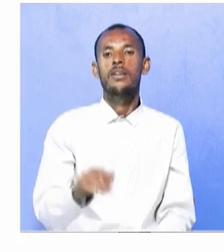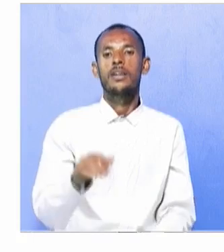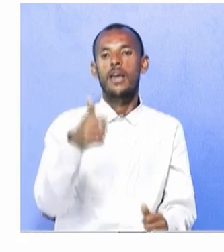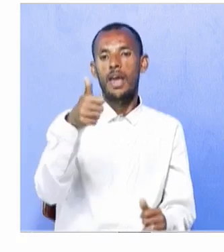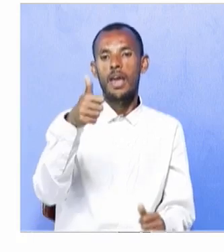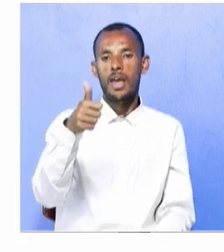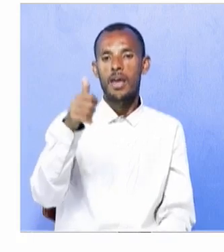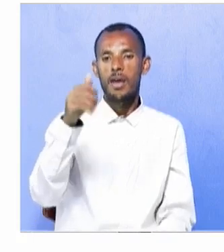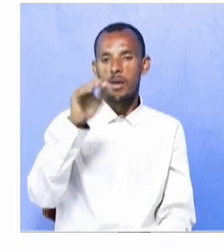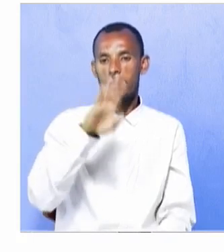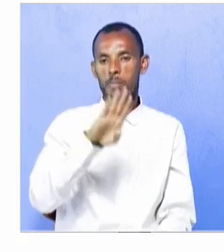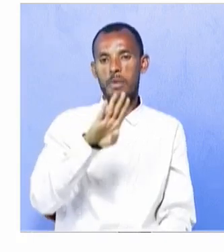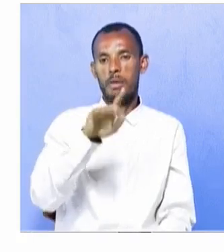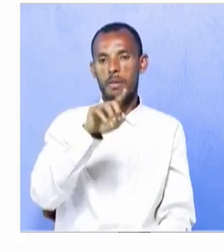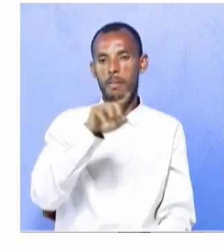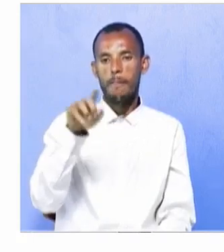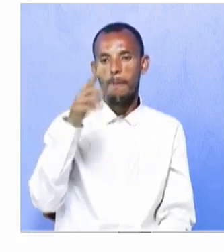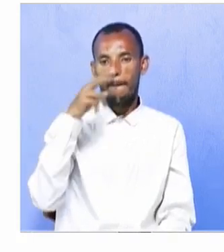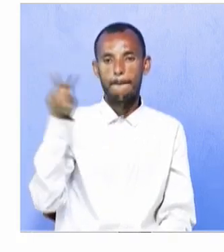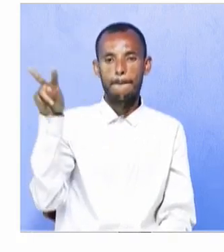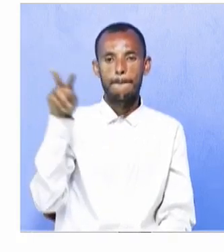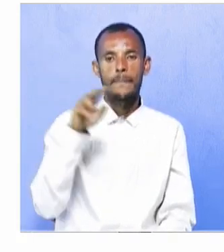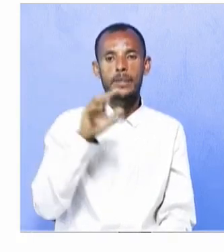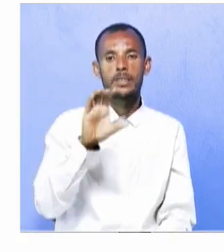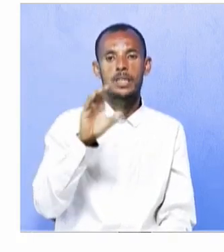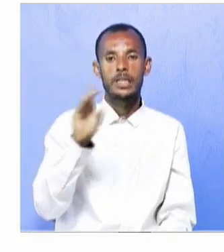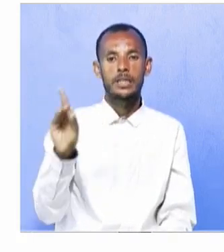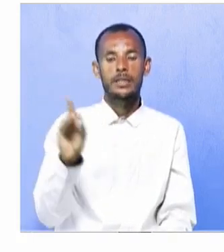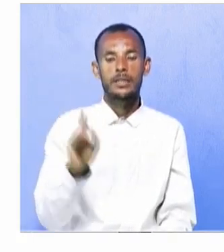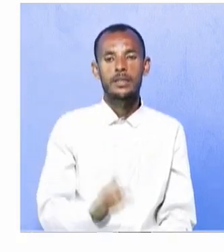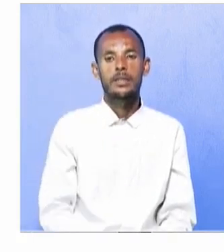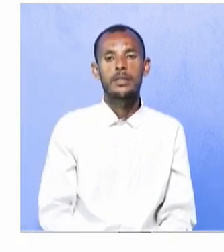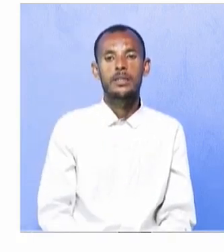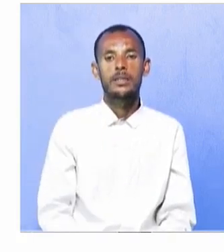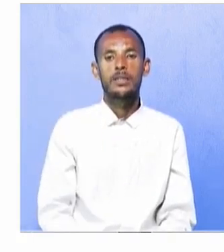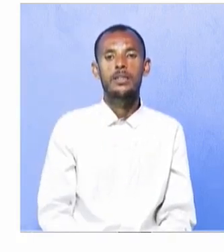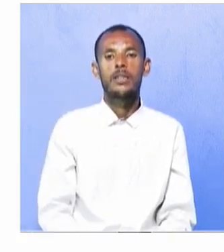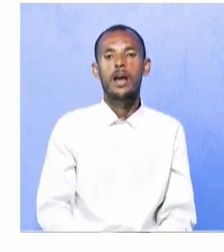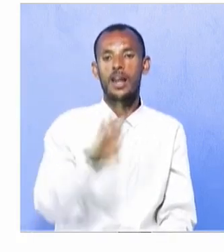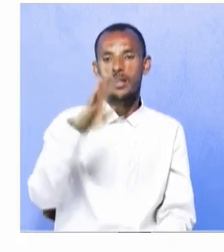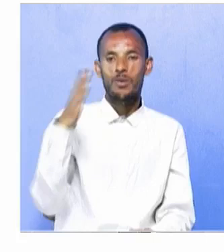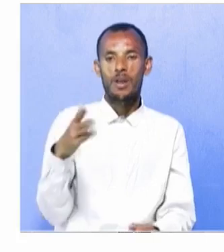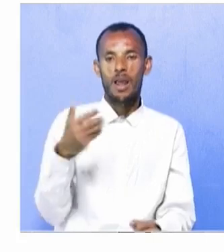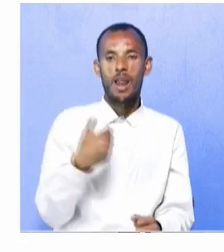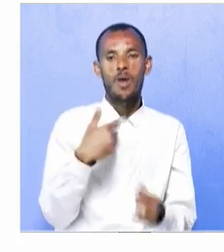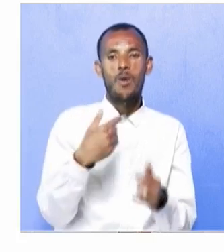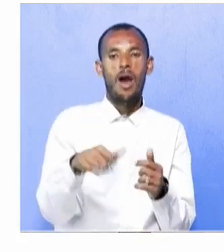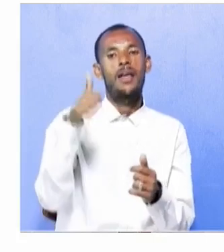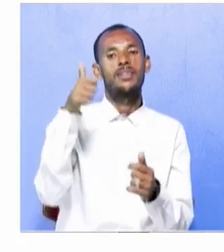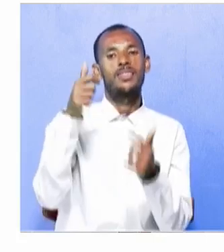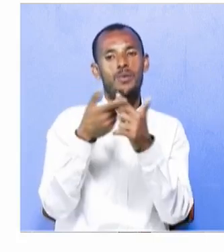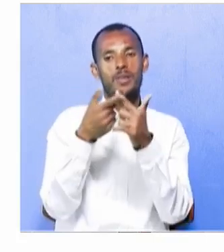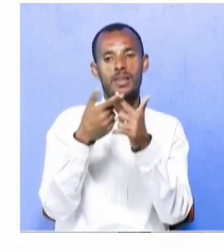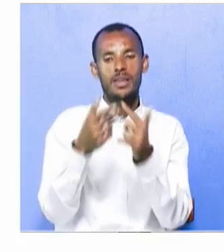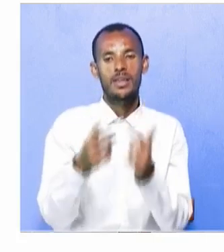A, B, C, D, and another